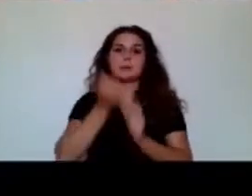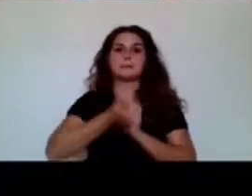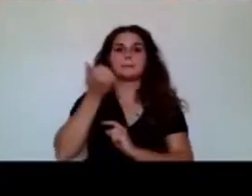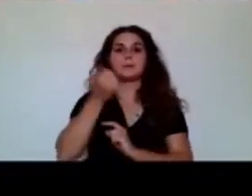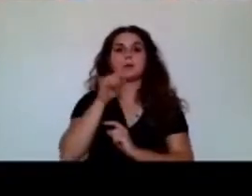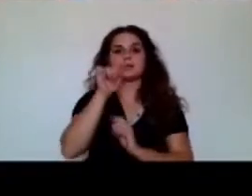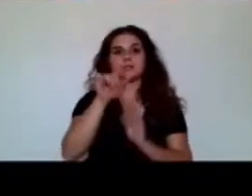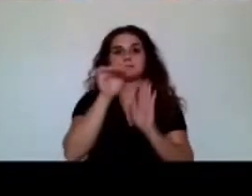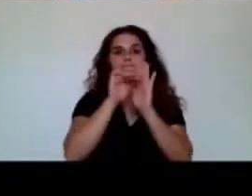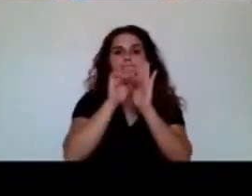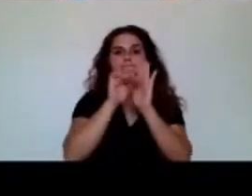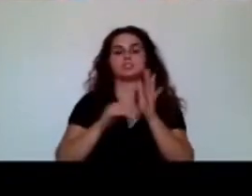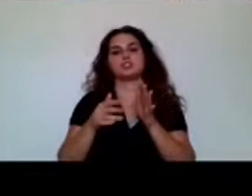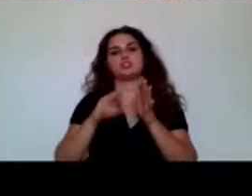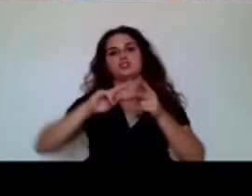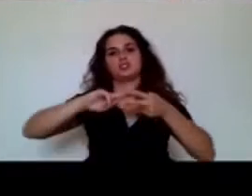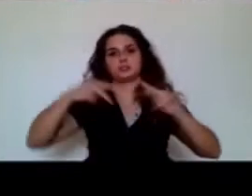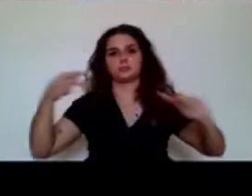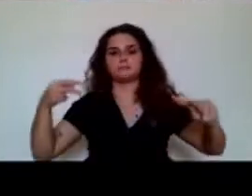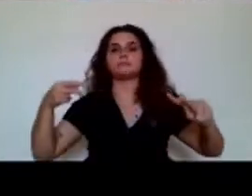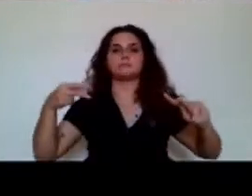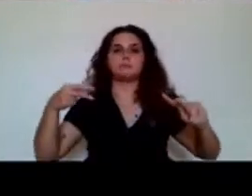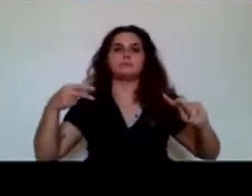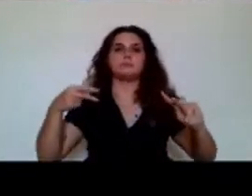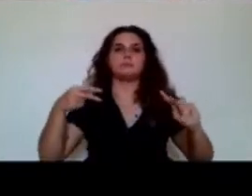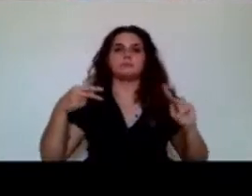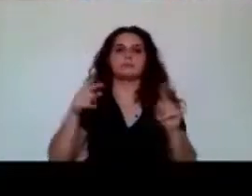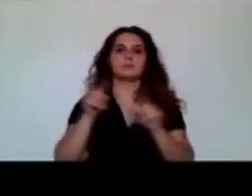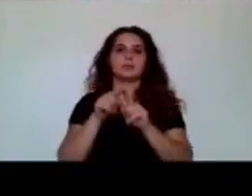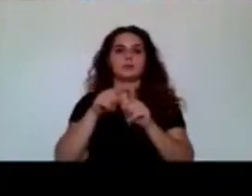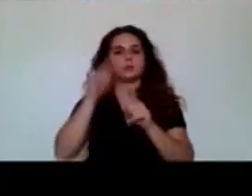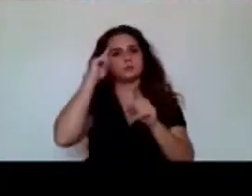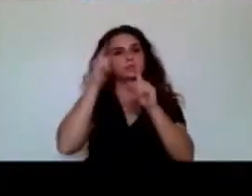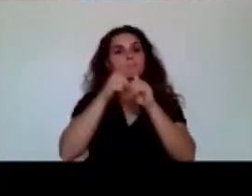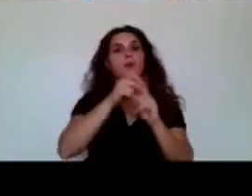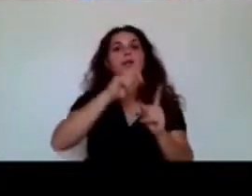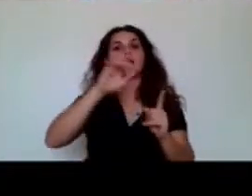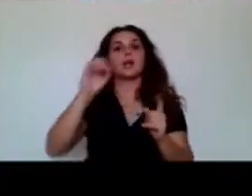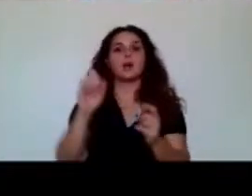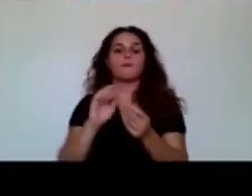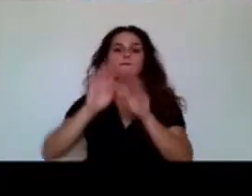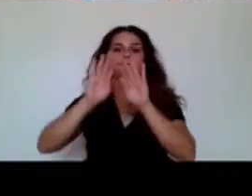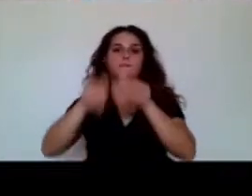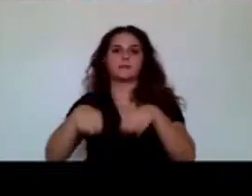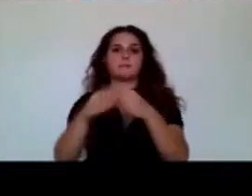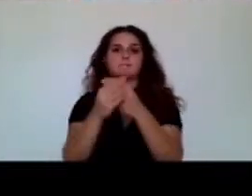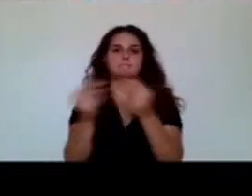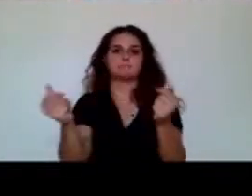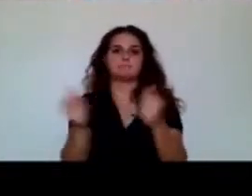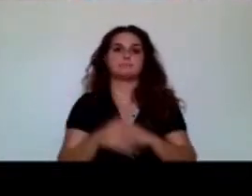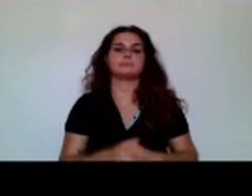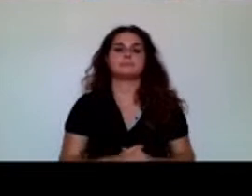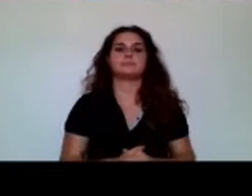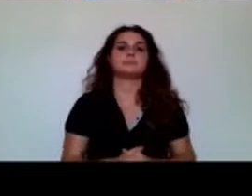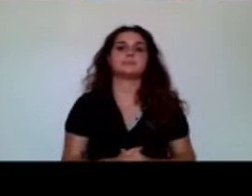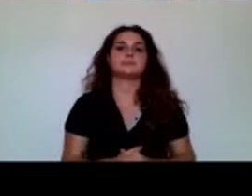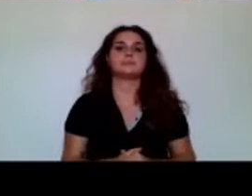this explicit strategy of simply aiming to the right to overcome the error.